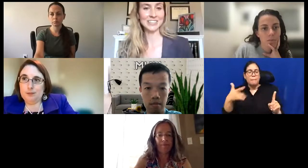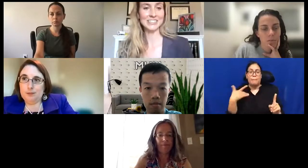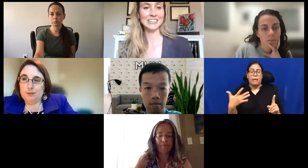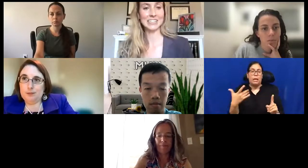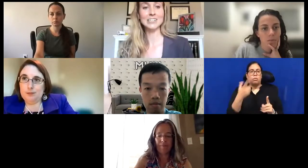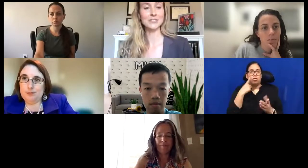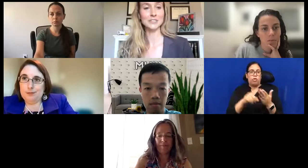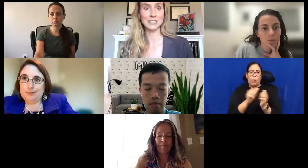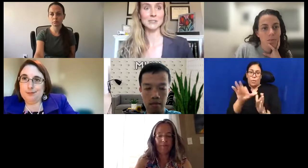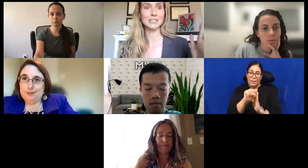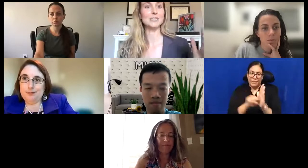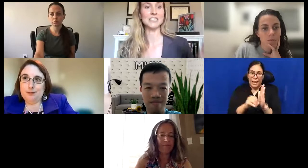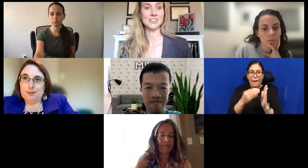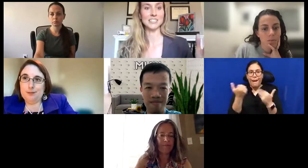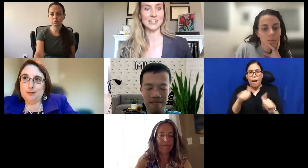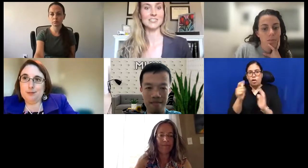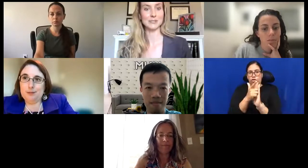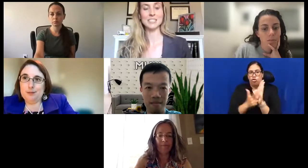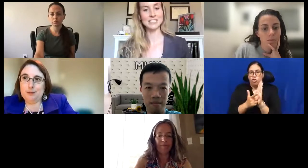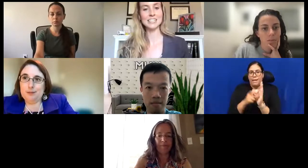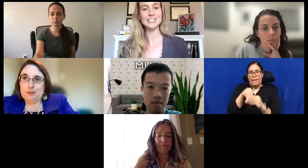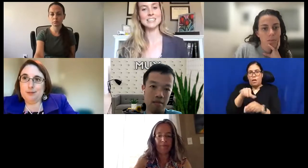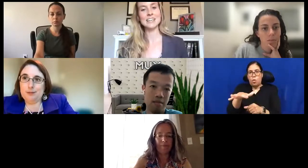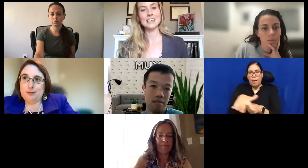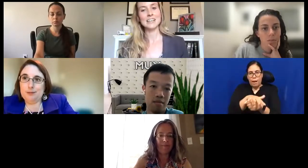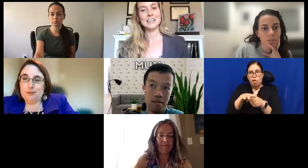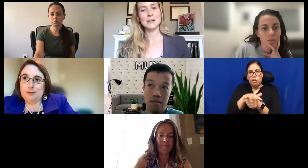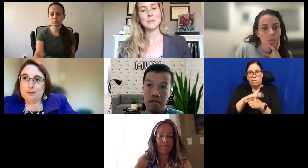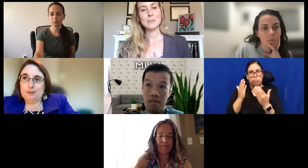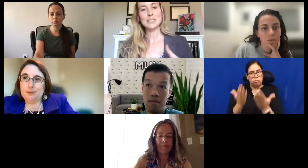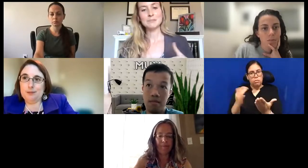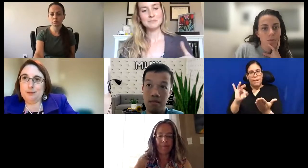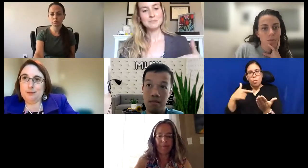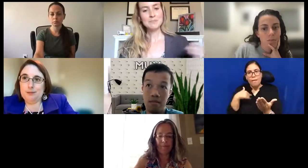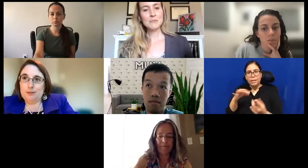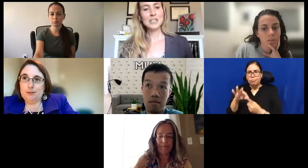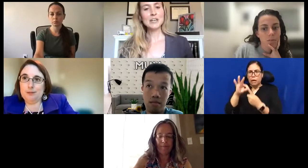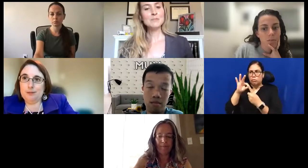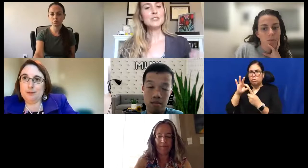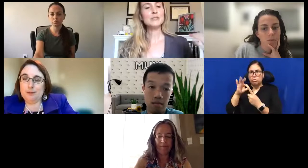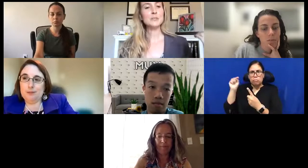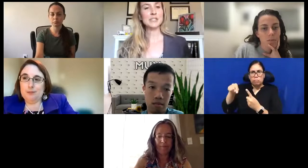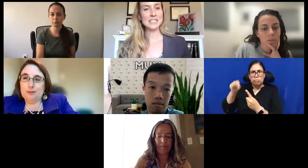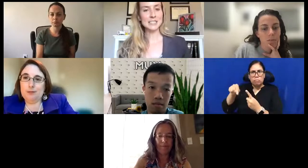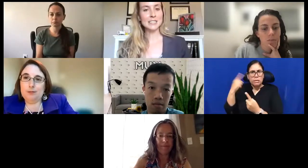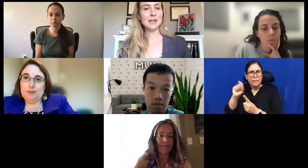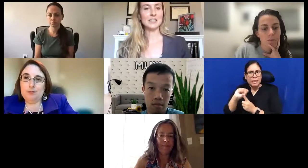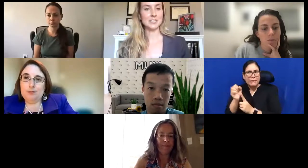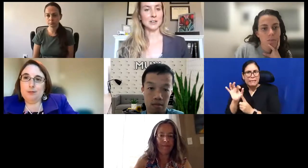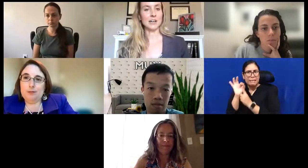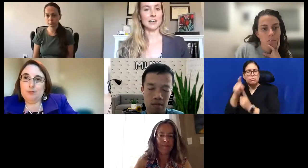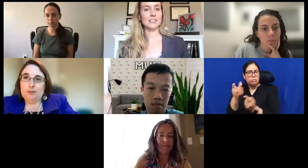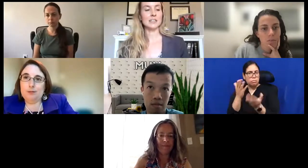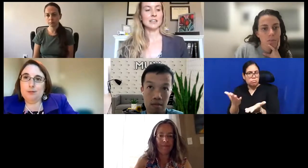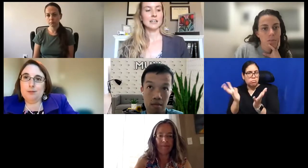an attorney in your area if you're dealing with a specific set of circumstances. But when it comes to who's protected by